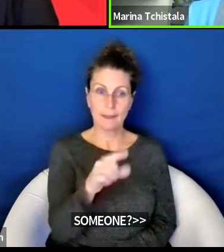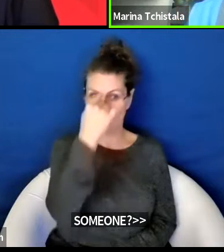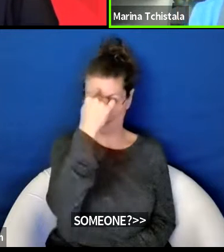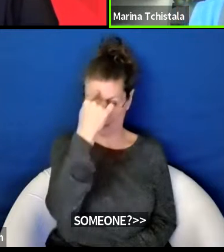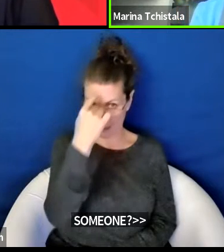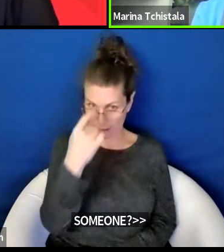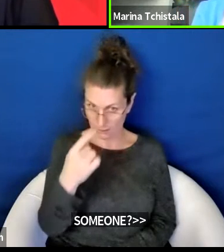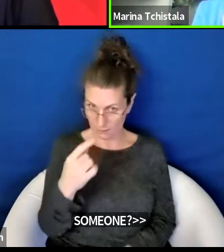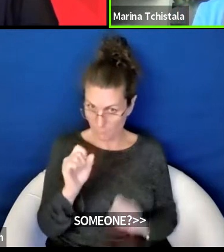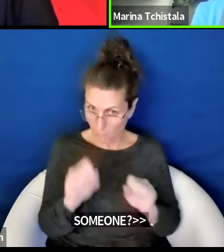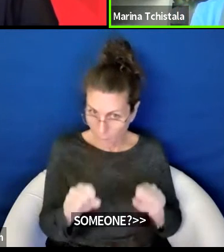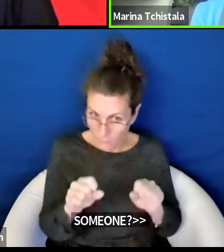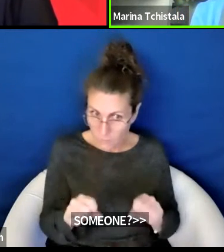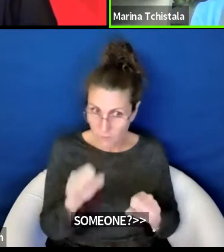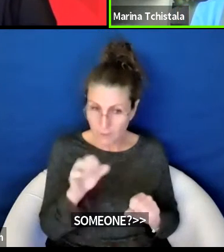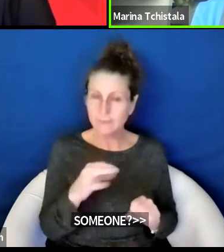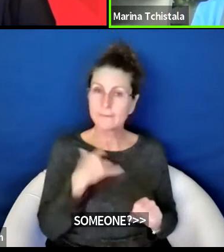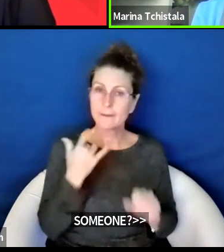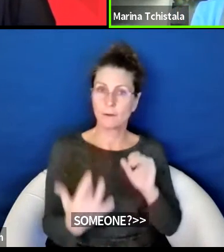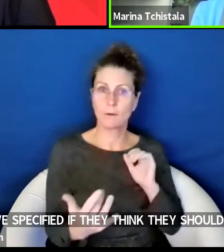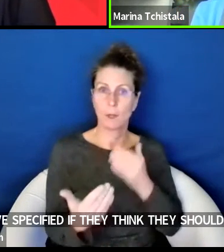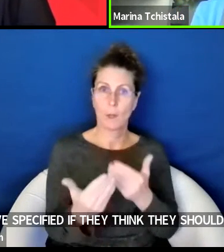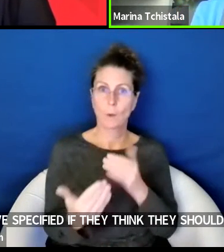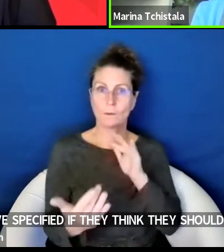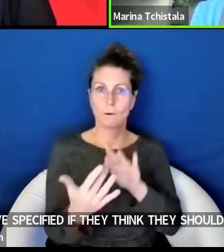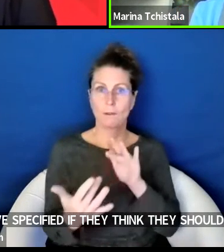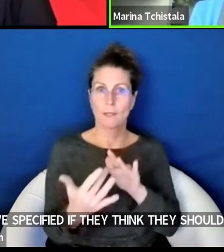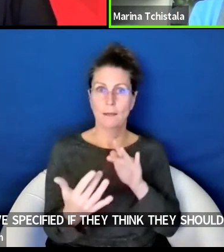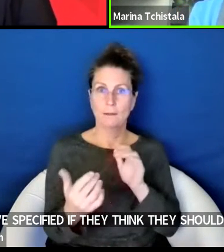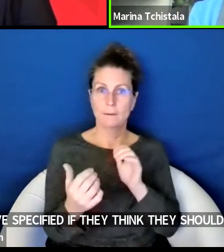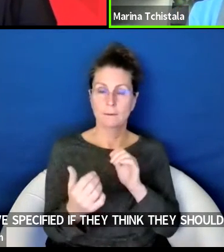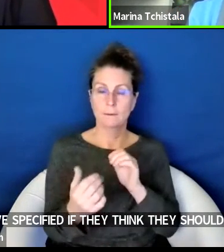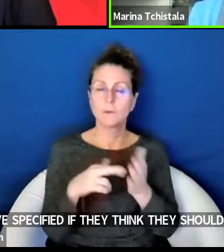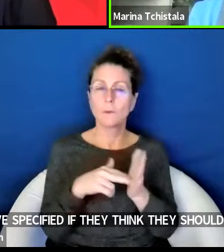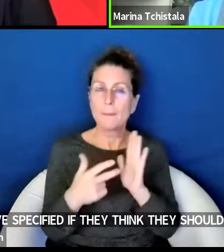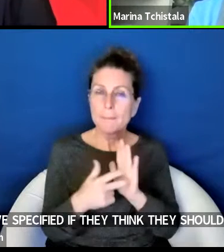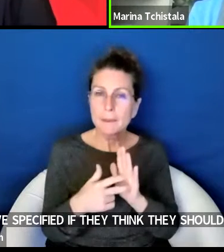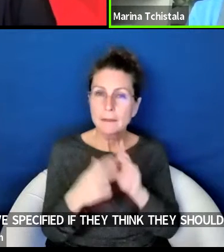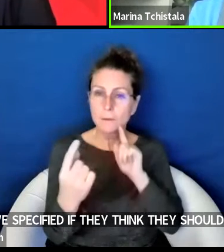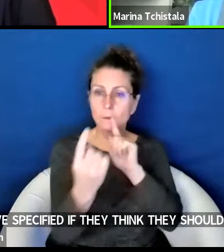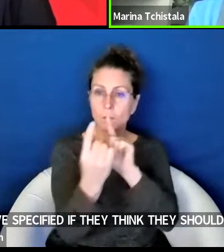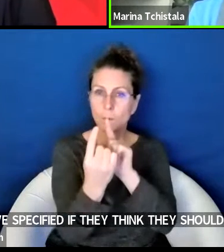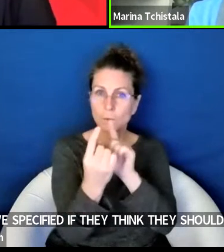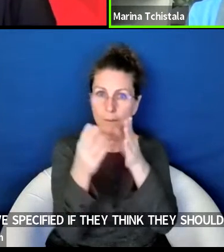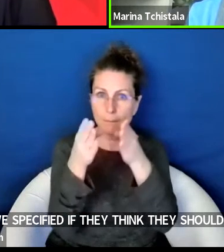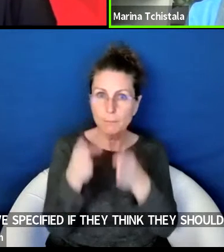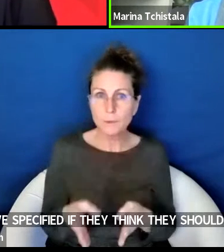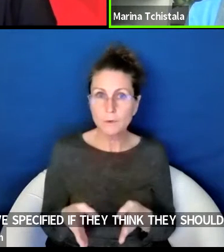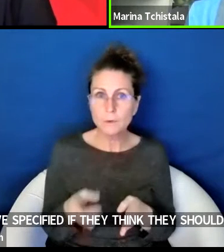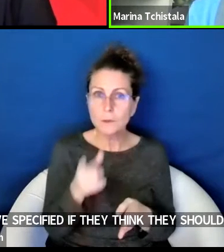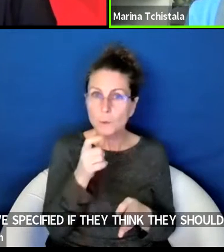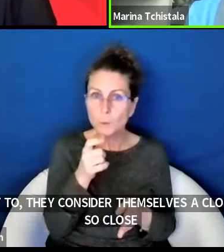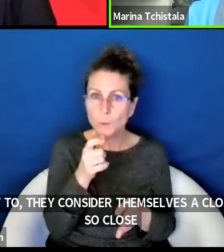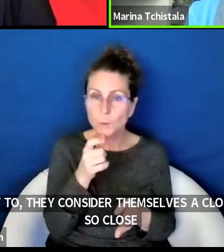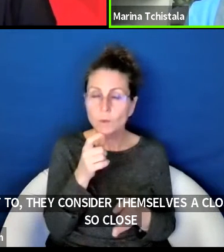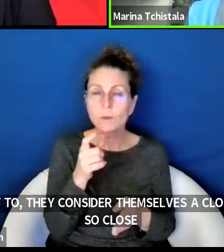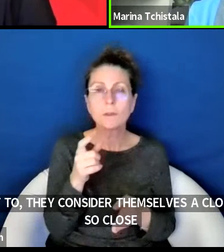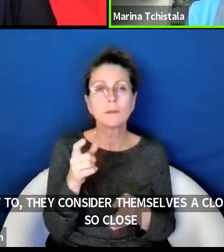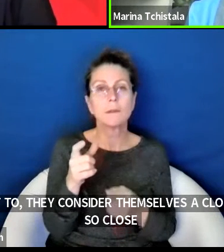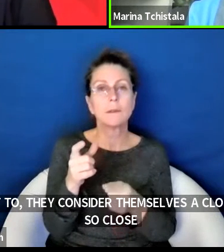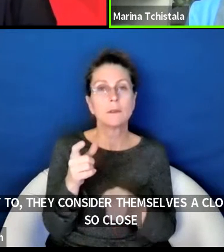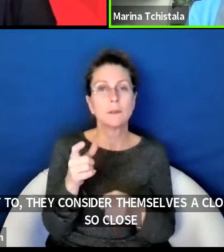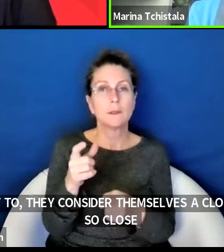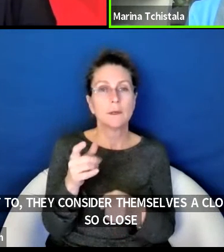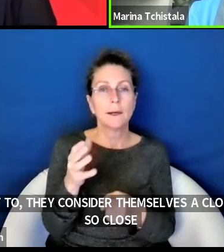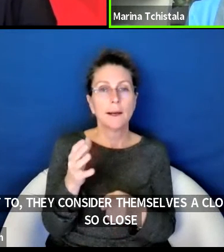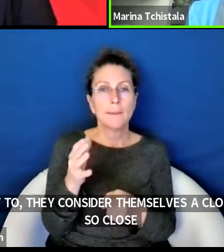they consider themselves a close contact. So close contact is a person who has been